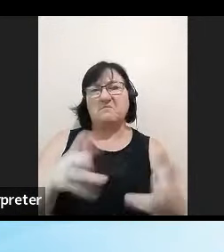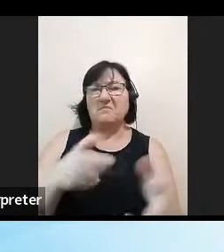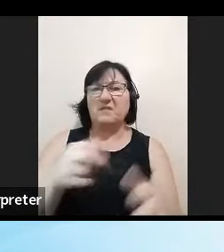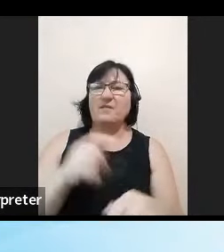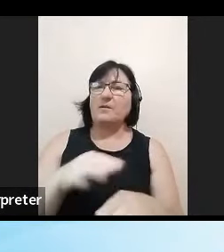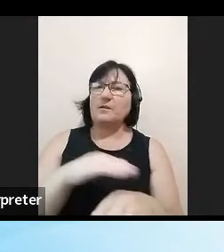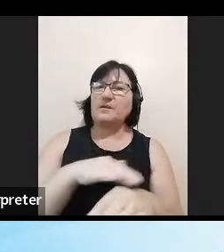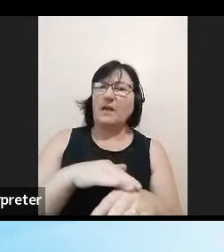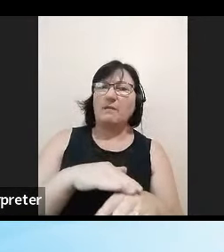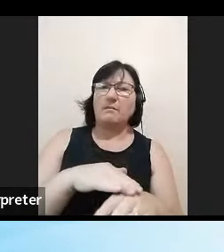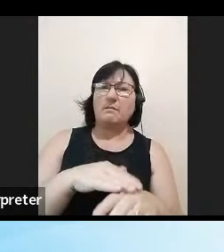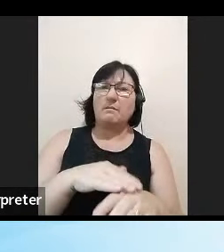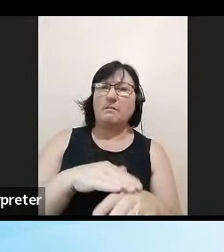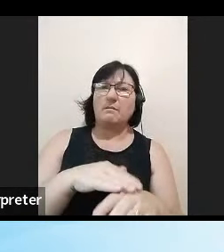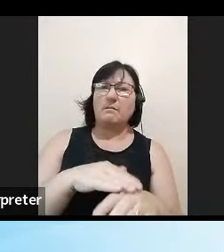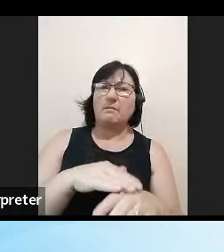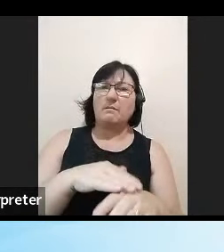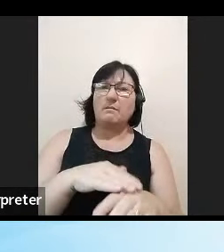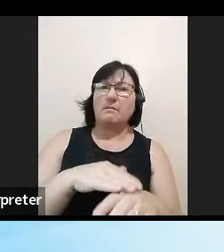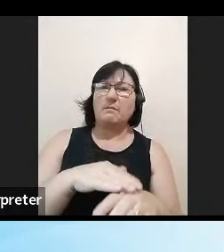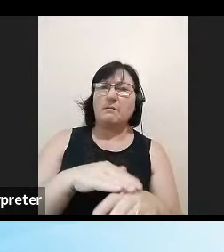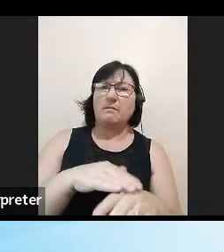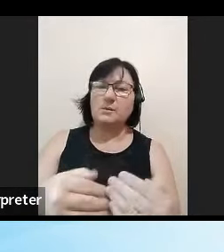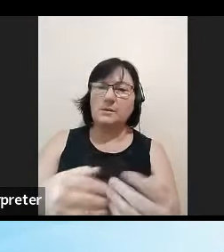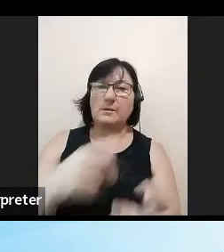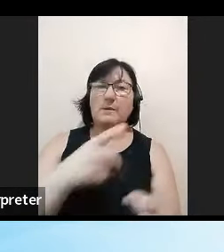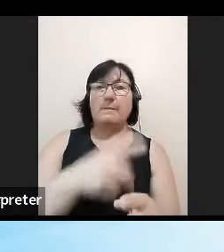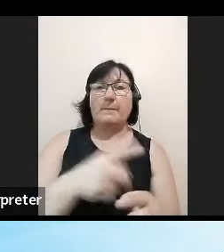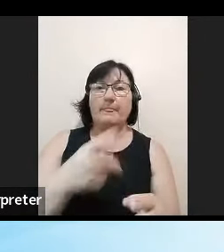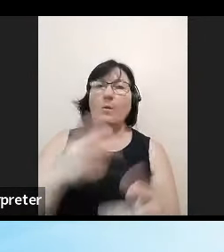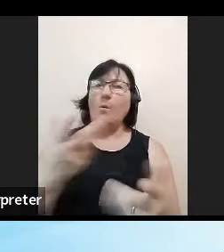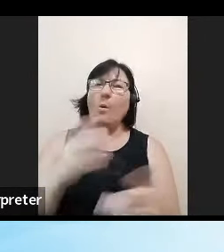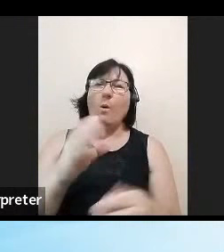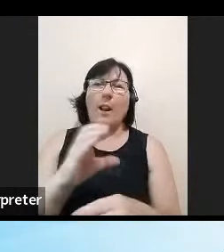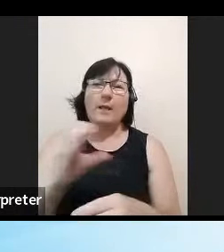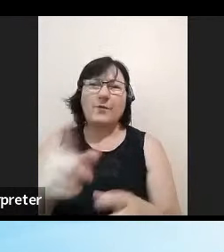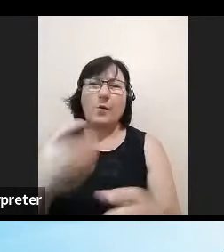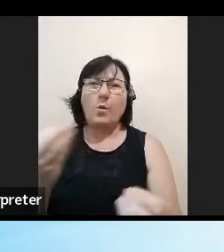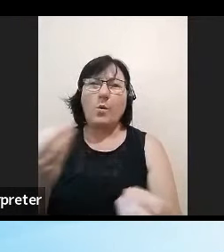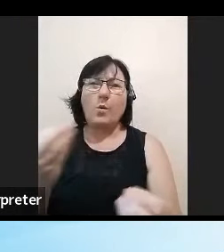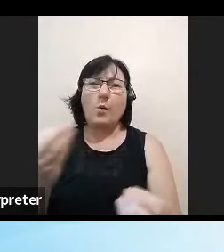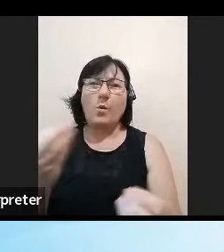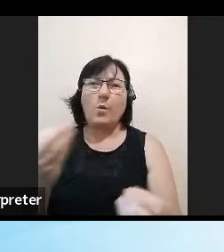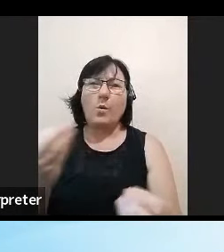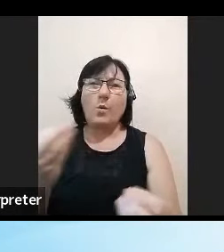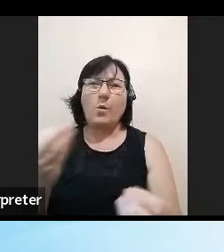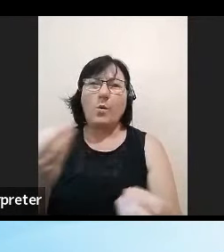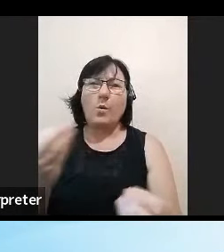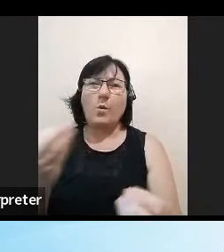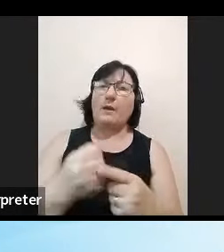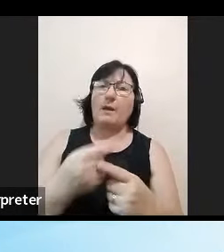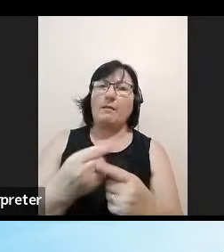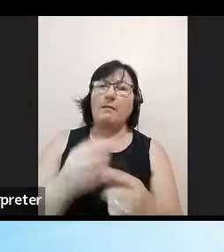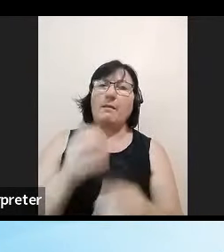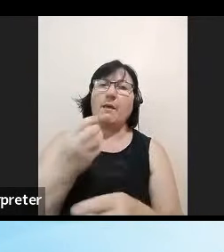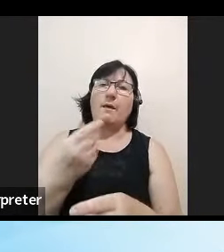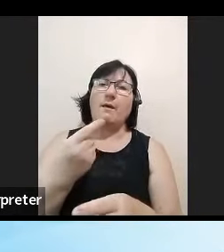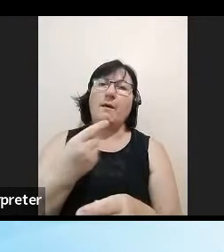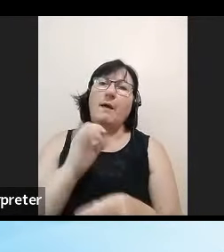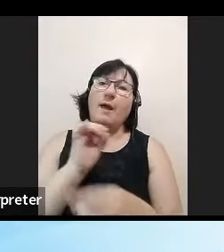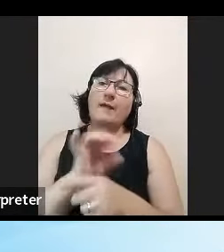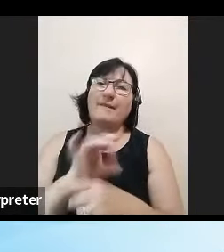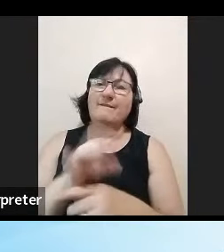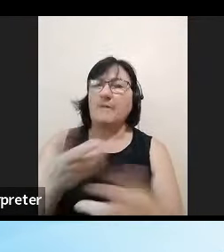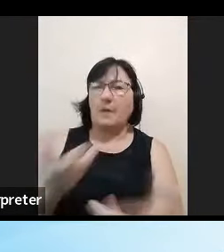how to classify your goods, we will then also advise you. So our approach is quite different. Where we come in then, as